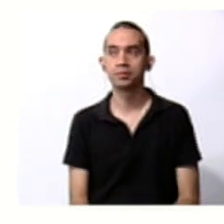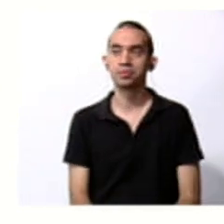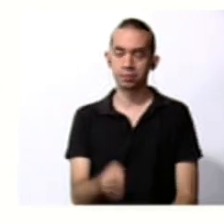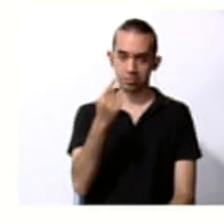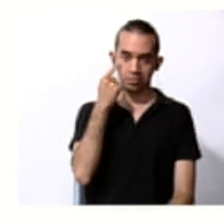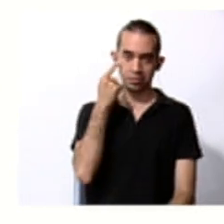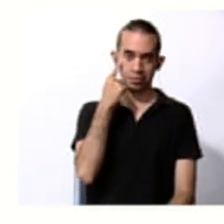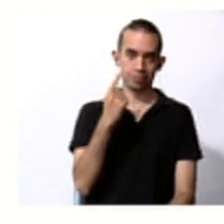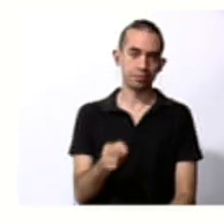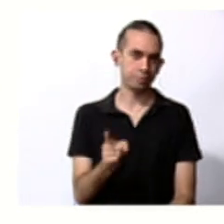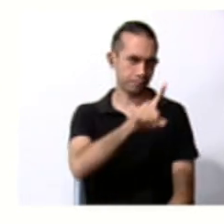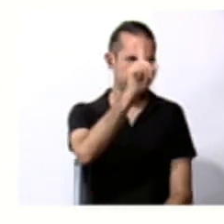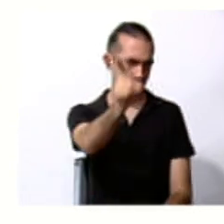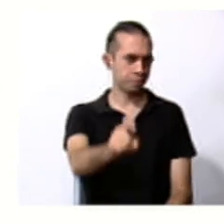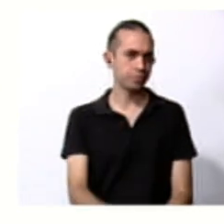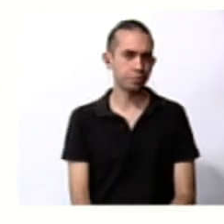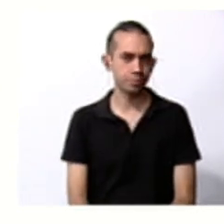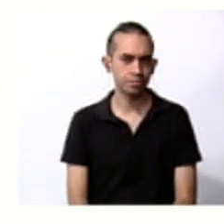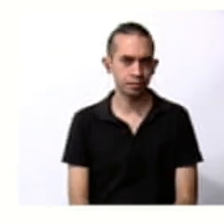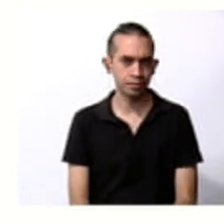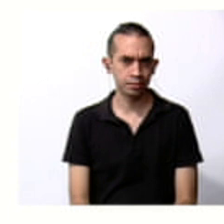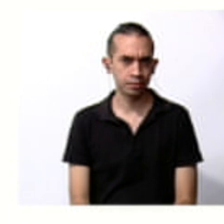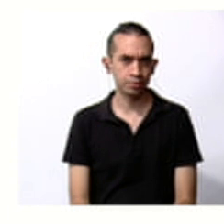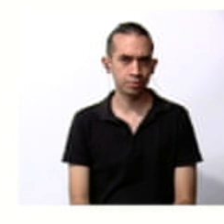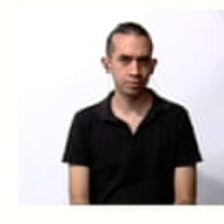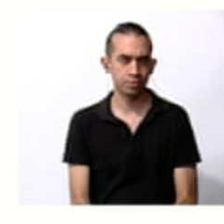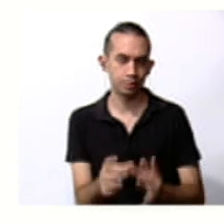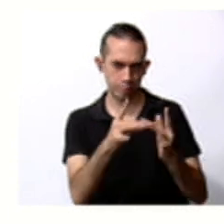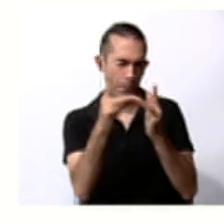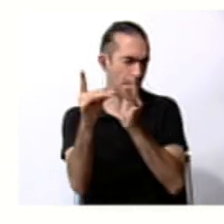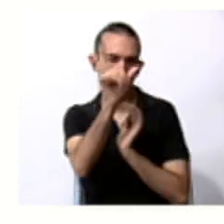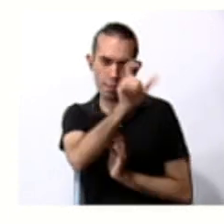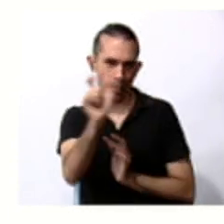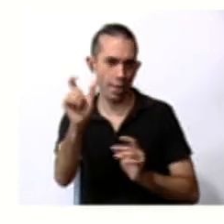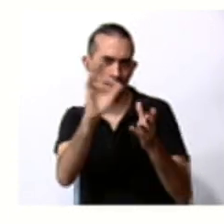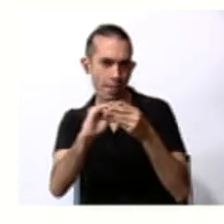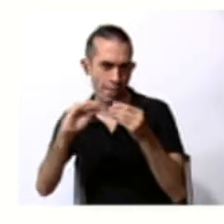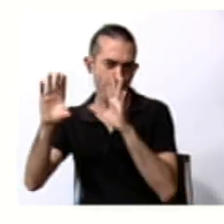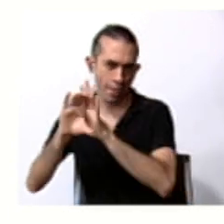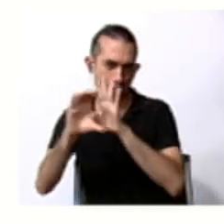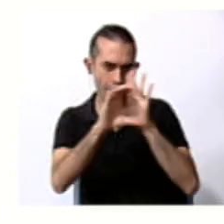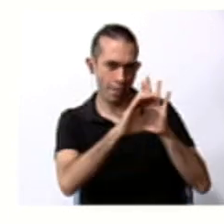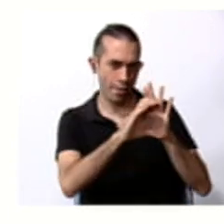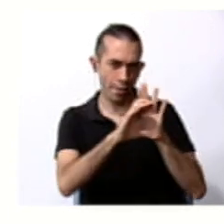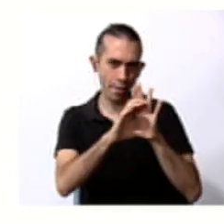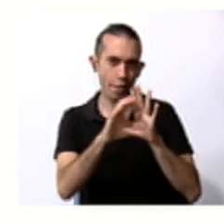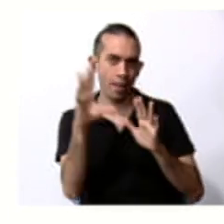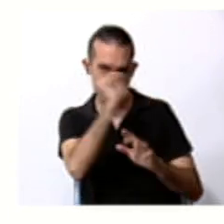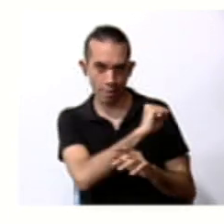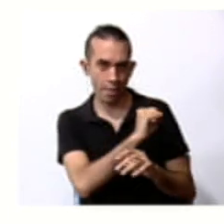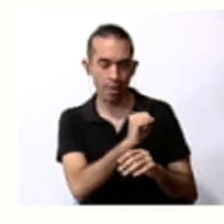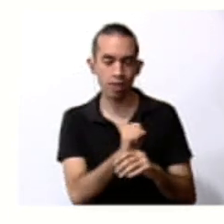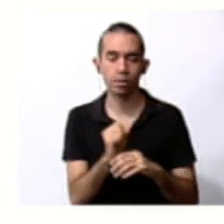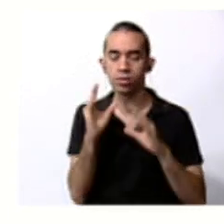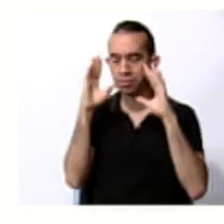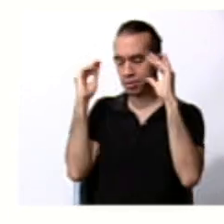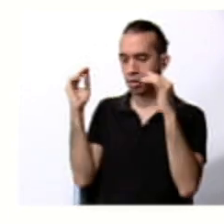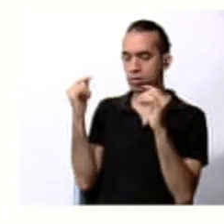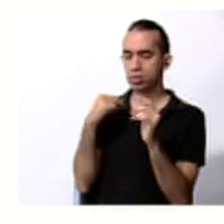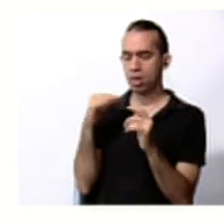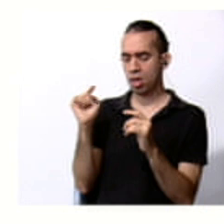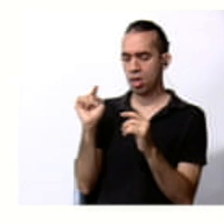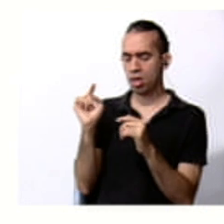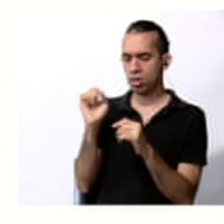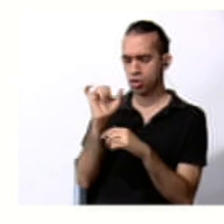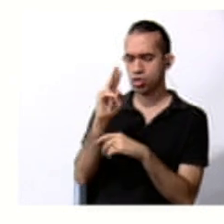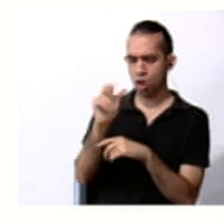First, can you identify main characters from a picture story? Yes, like